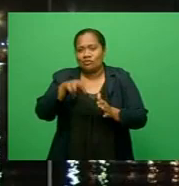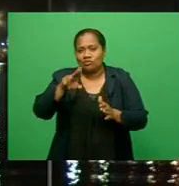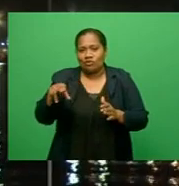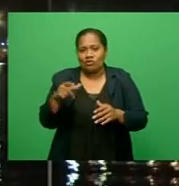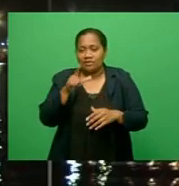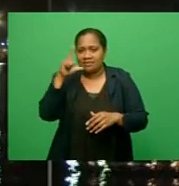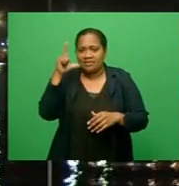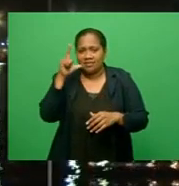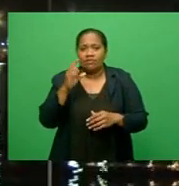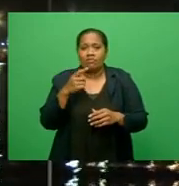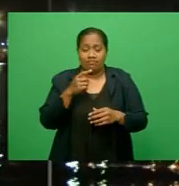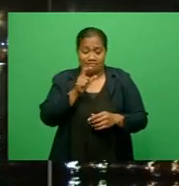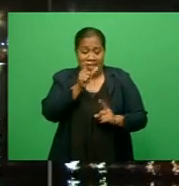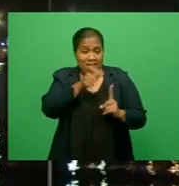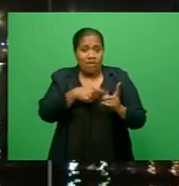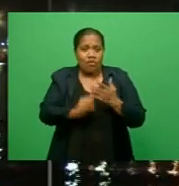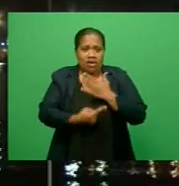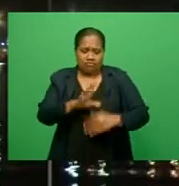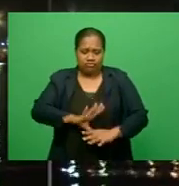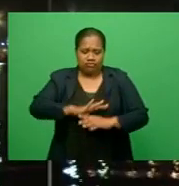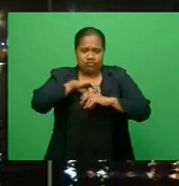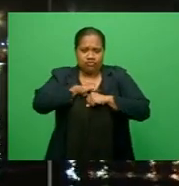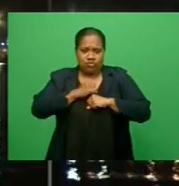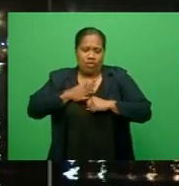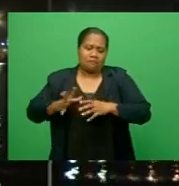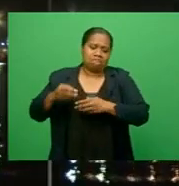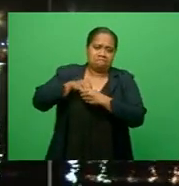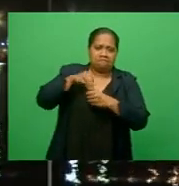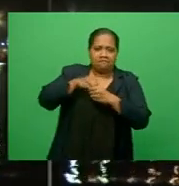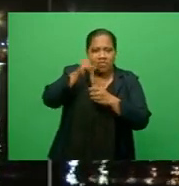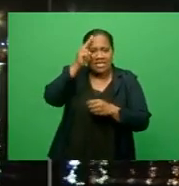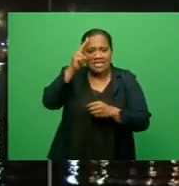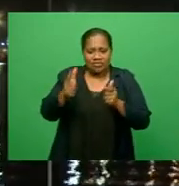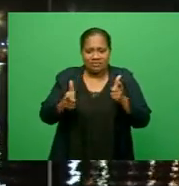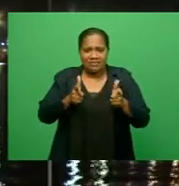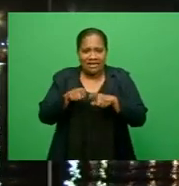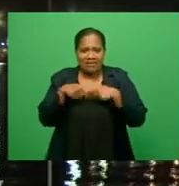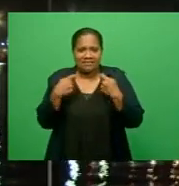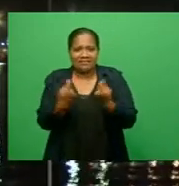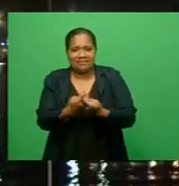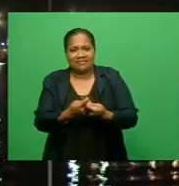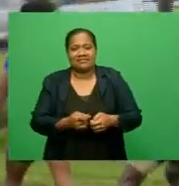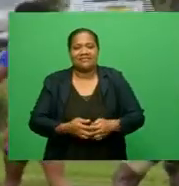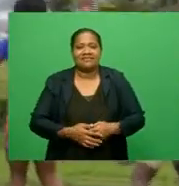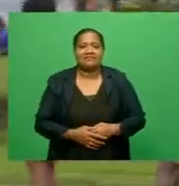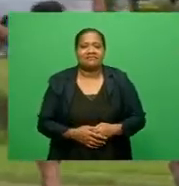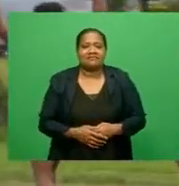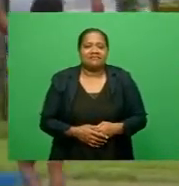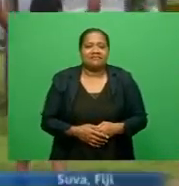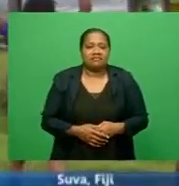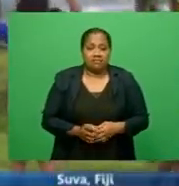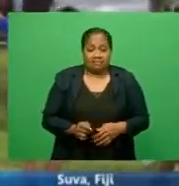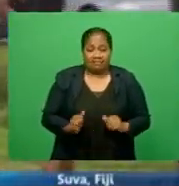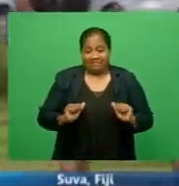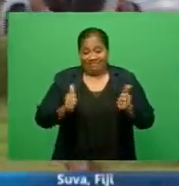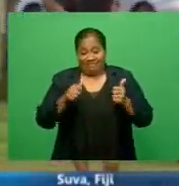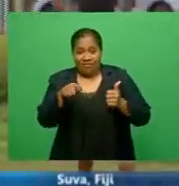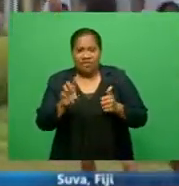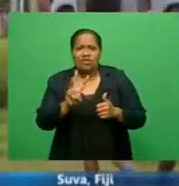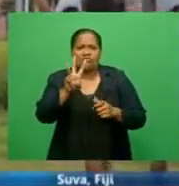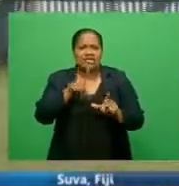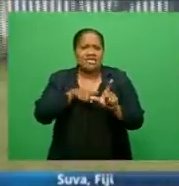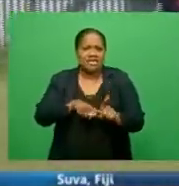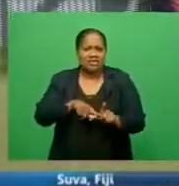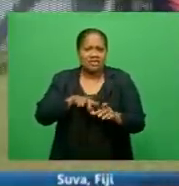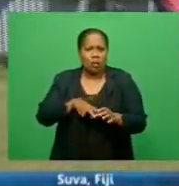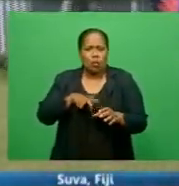confident of returning to the national Sevens squad. Tale Materakula with the story. After a lapse of 3 years,